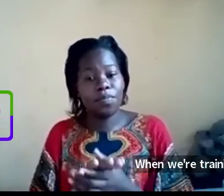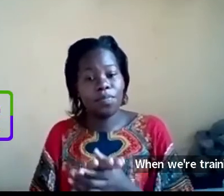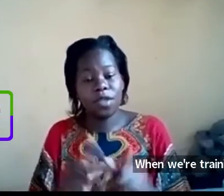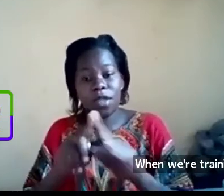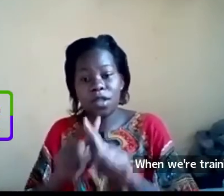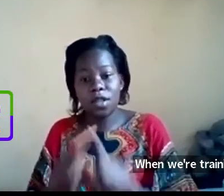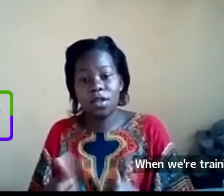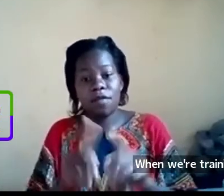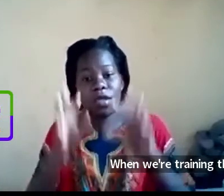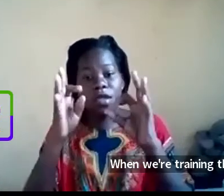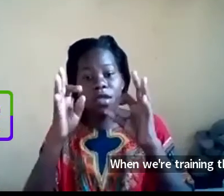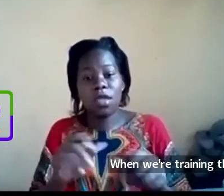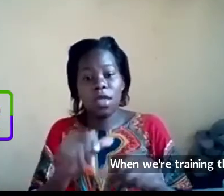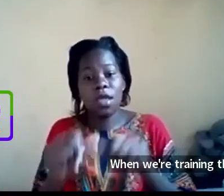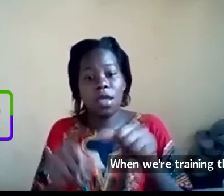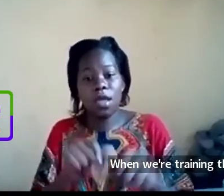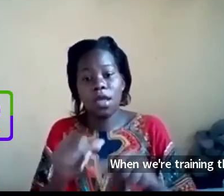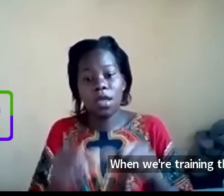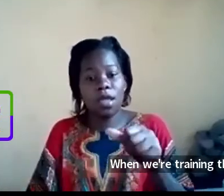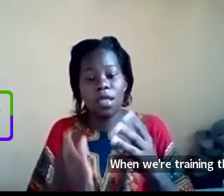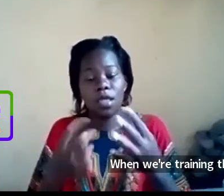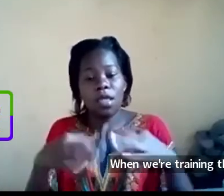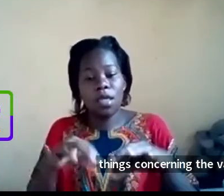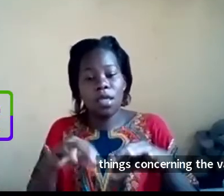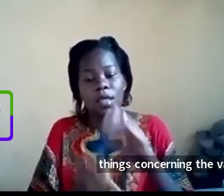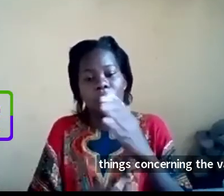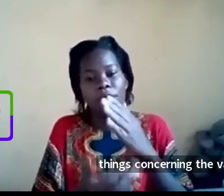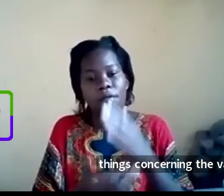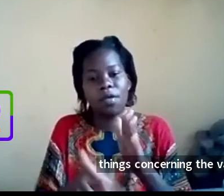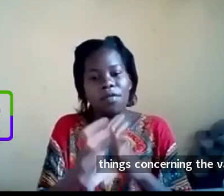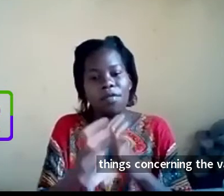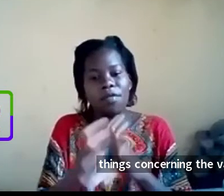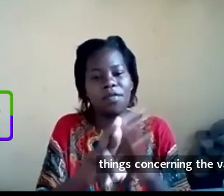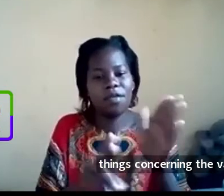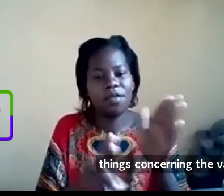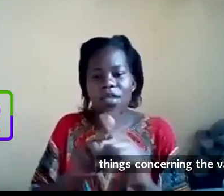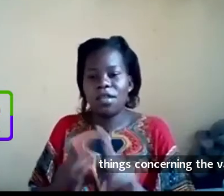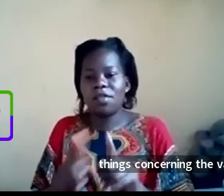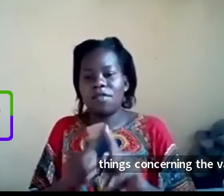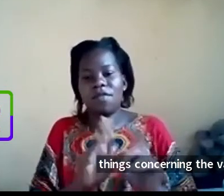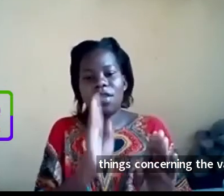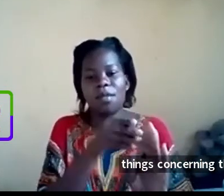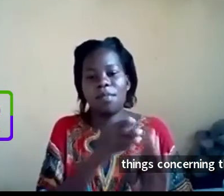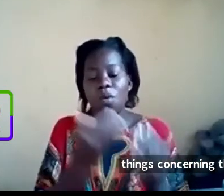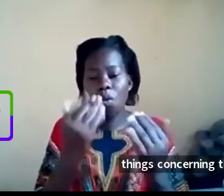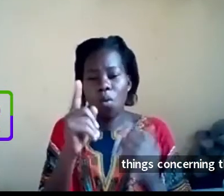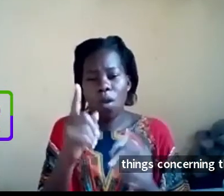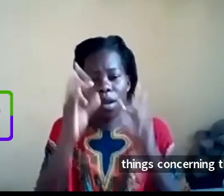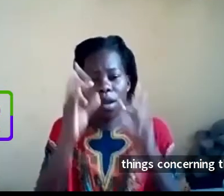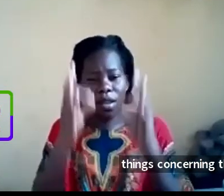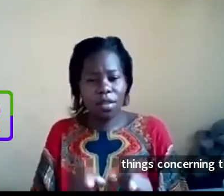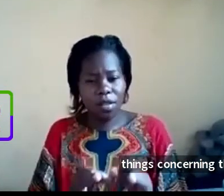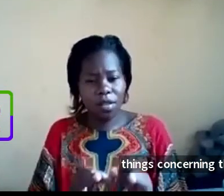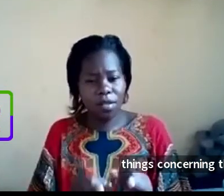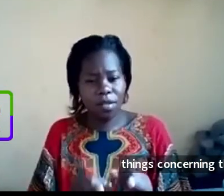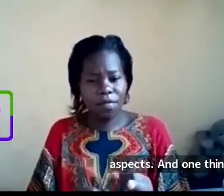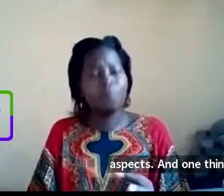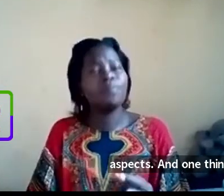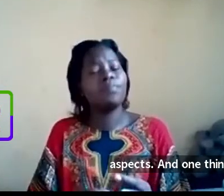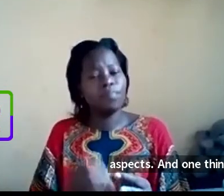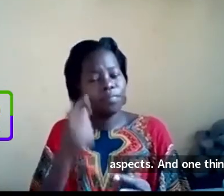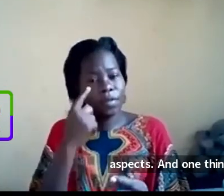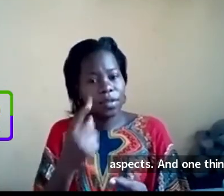concerning value addition, formalization, many aspects. And one thing that we really stood out for me is when we sat